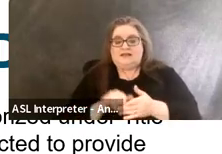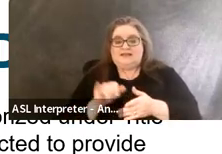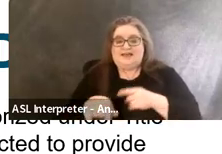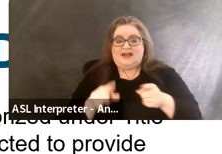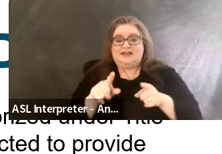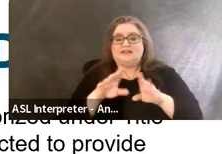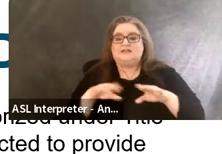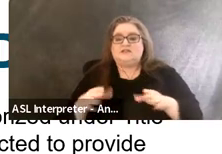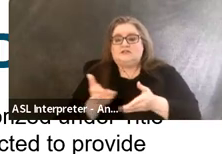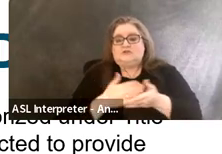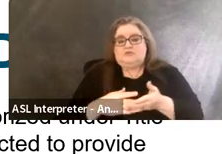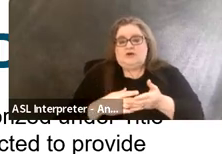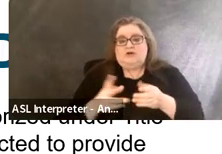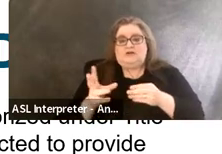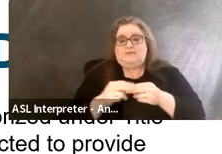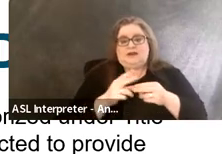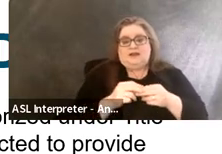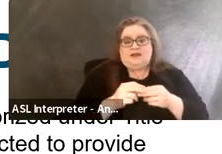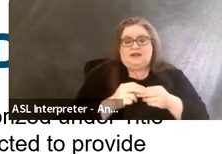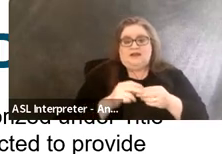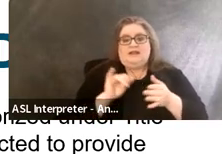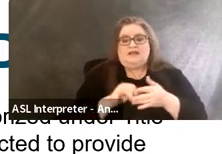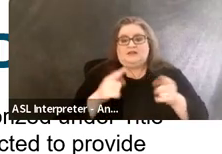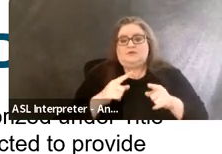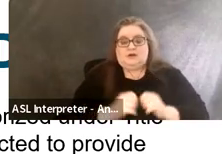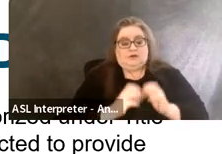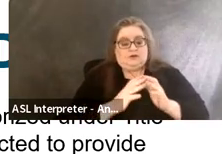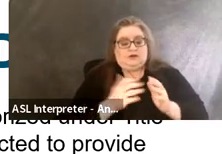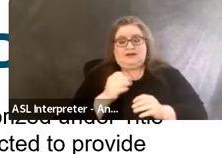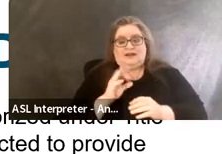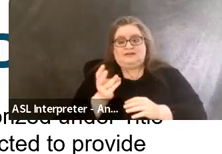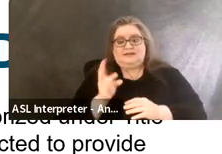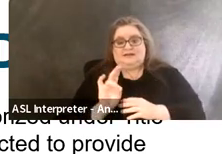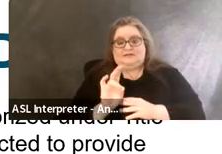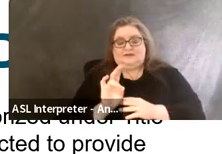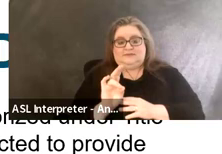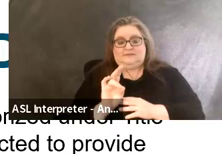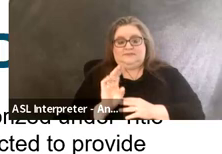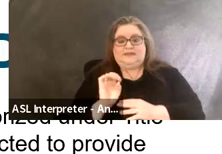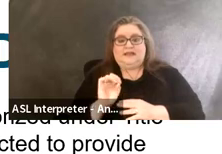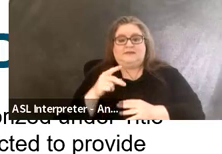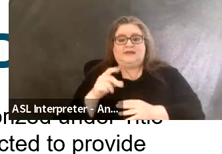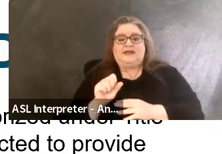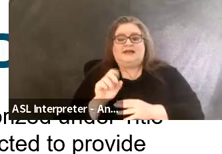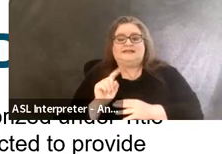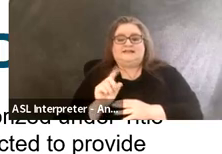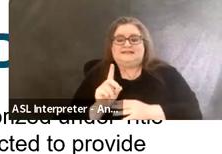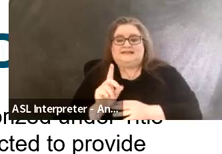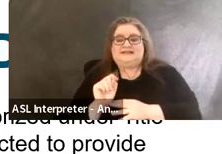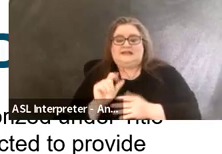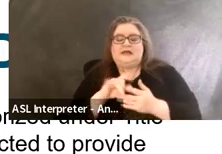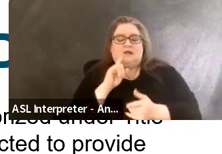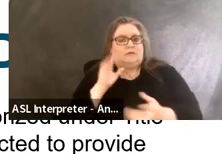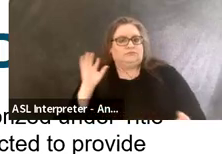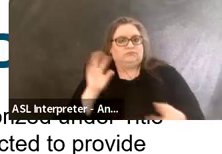health component of Medicaid. That's when it was born, in 1967. EPSDT is a very